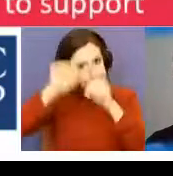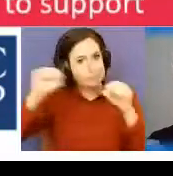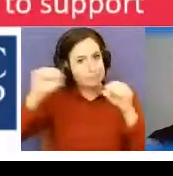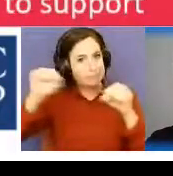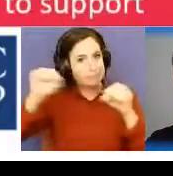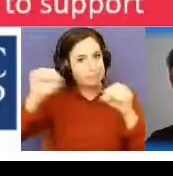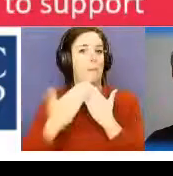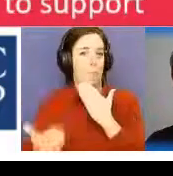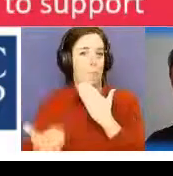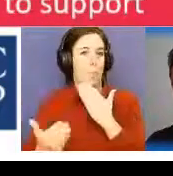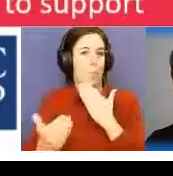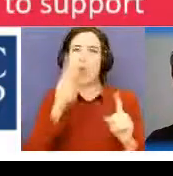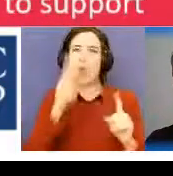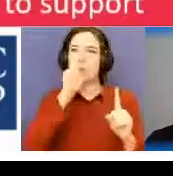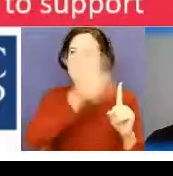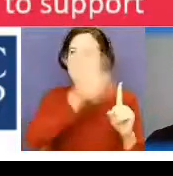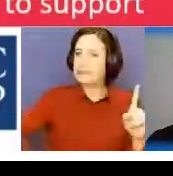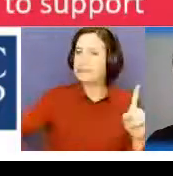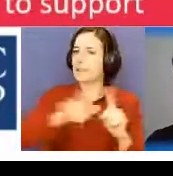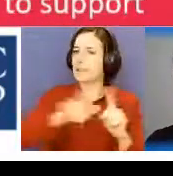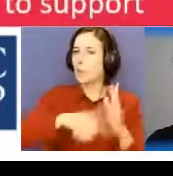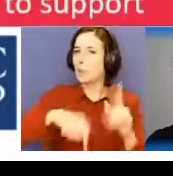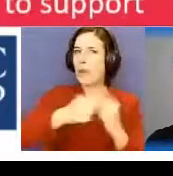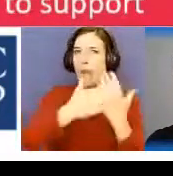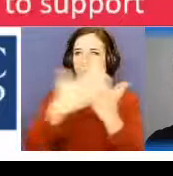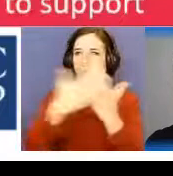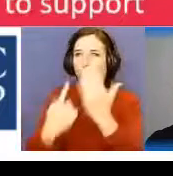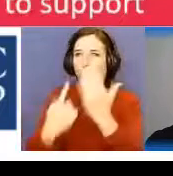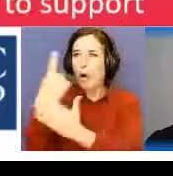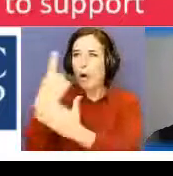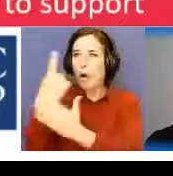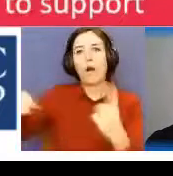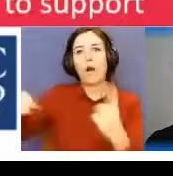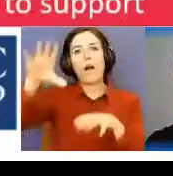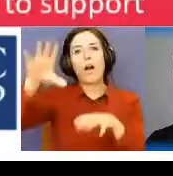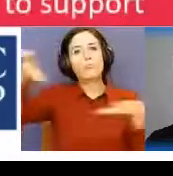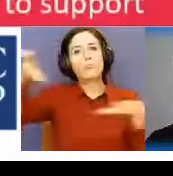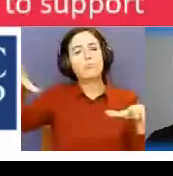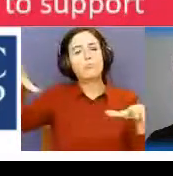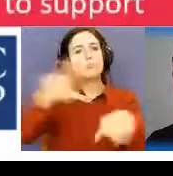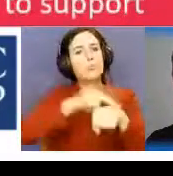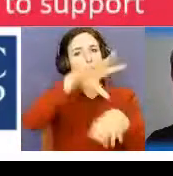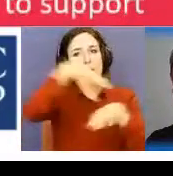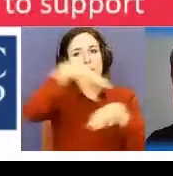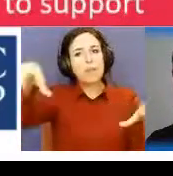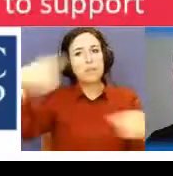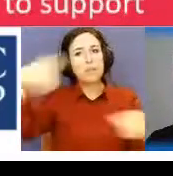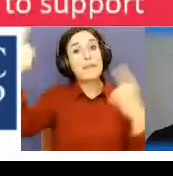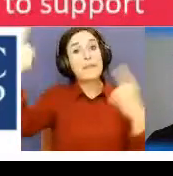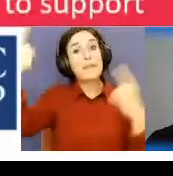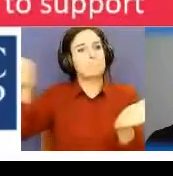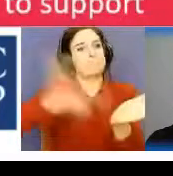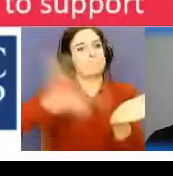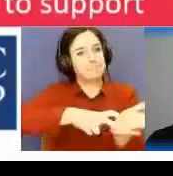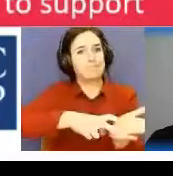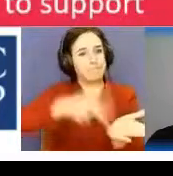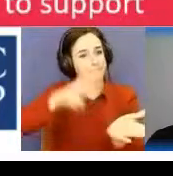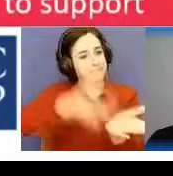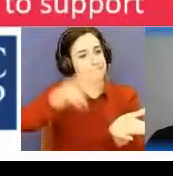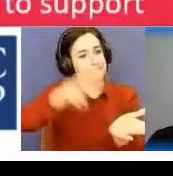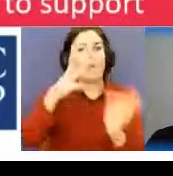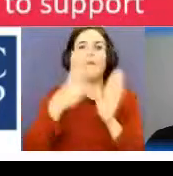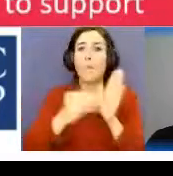again, different ways that we're encouraging practices to sign up to this, embedding it into the contracts with their CCGs as an example. Next